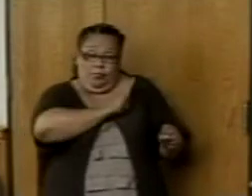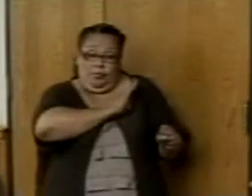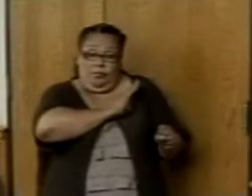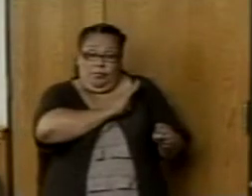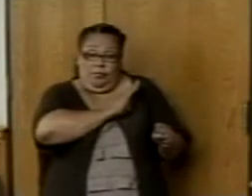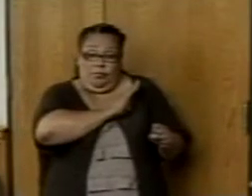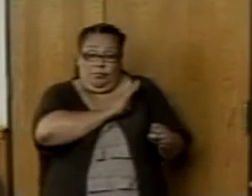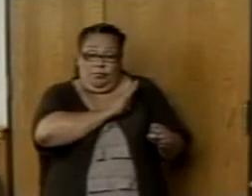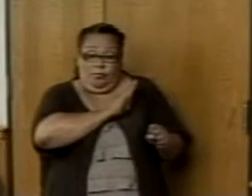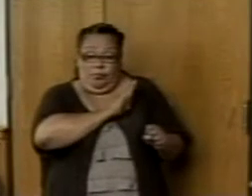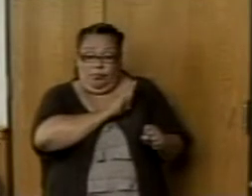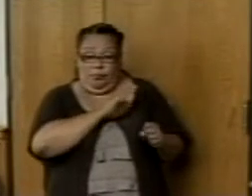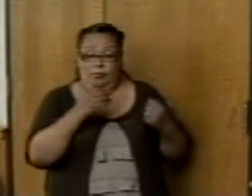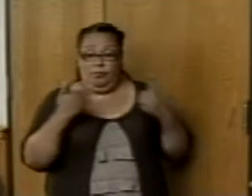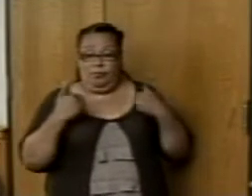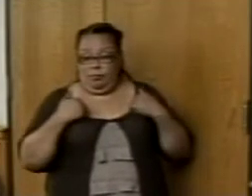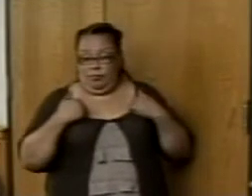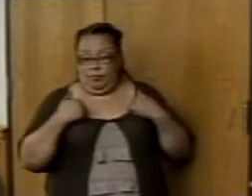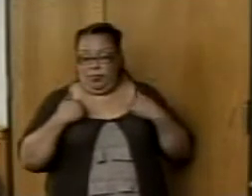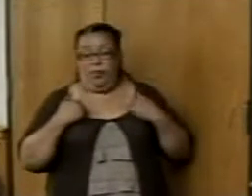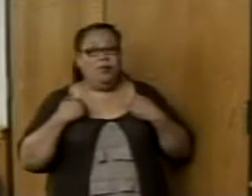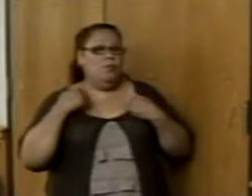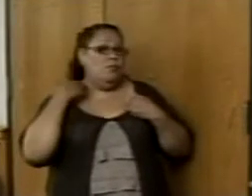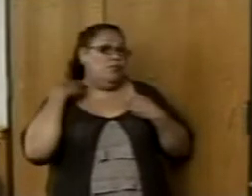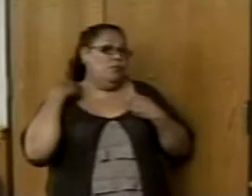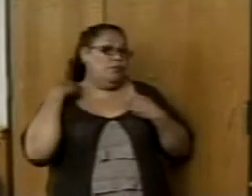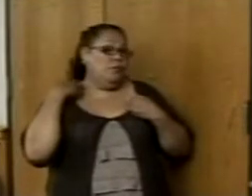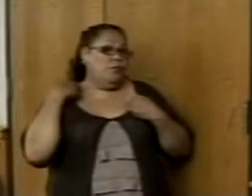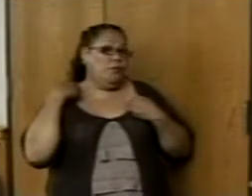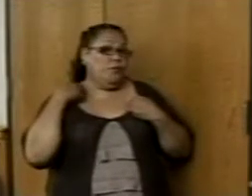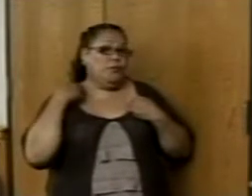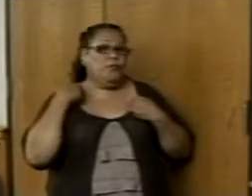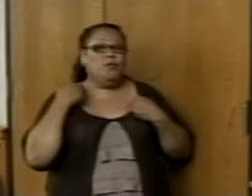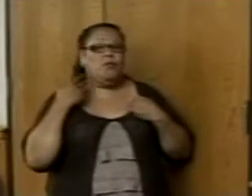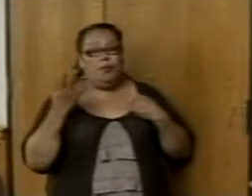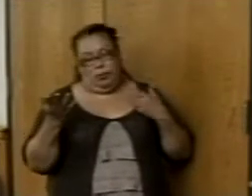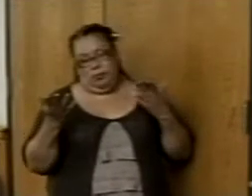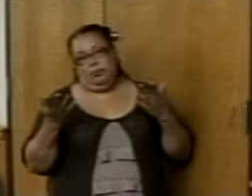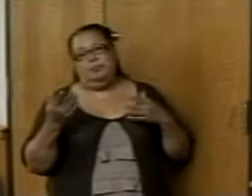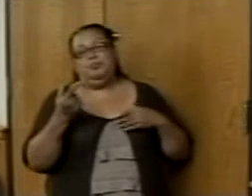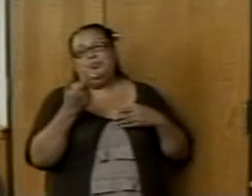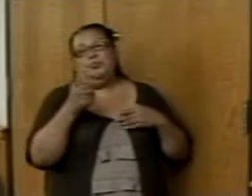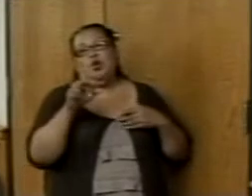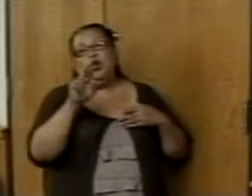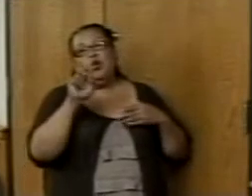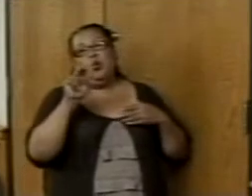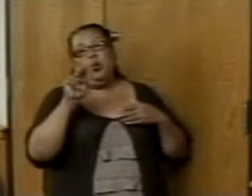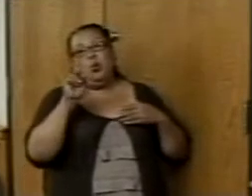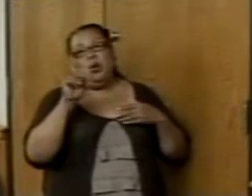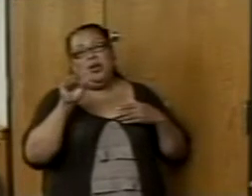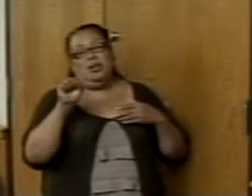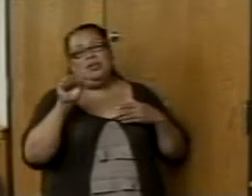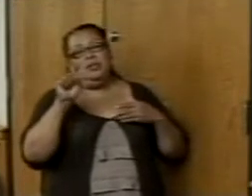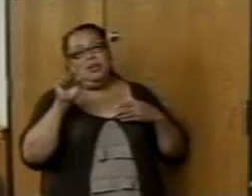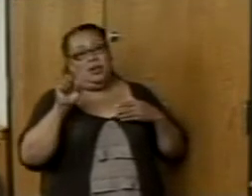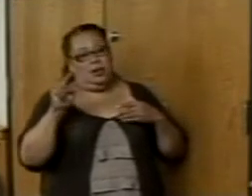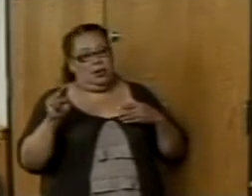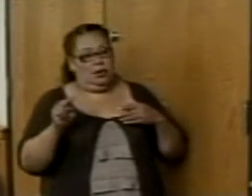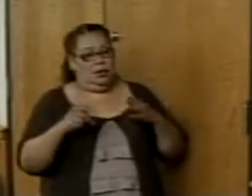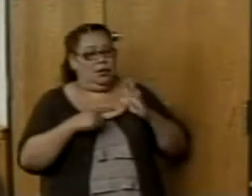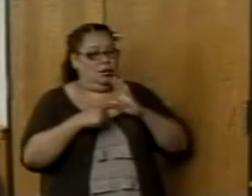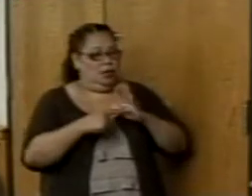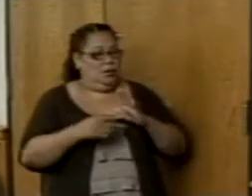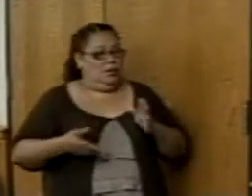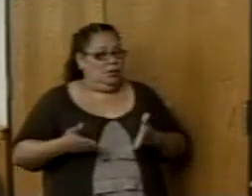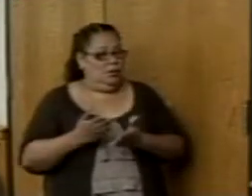if he wants to have 10 seconds. If he wants to state that I'm grandstanding because I came up here and had the guts to represent these